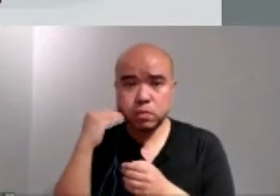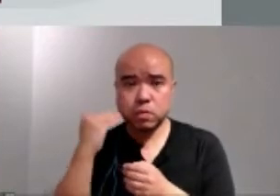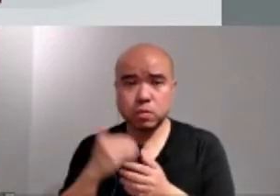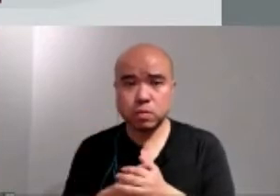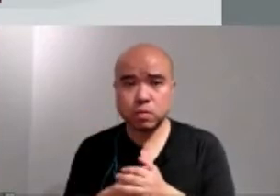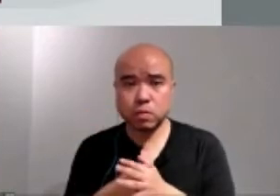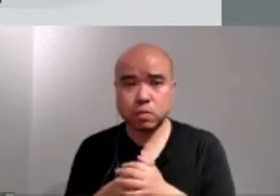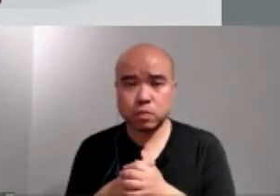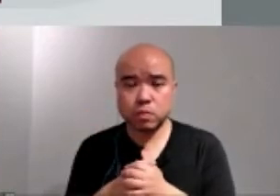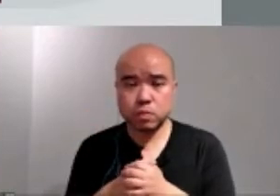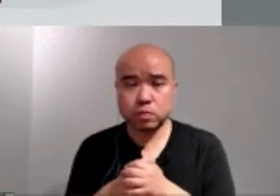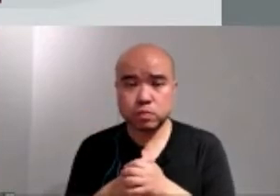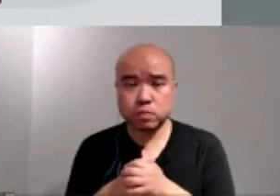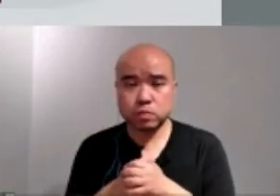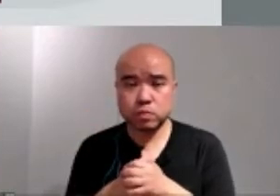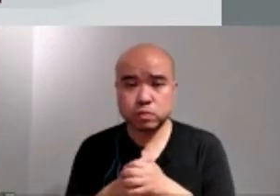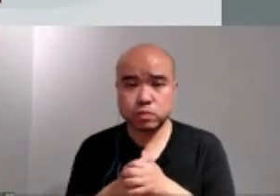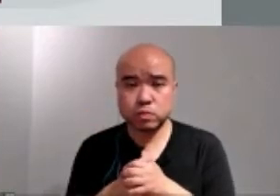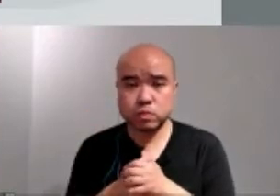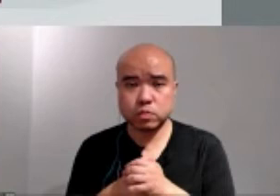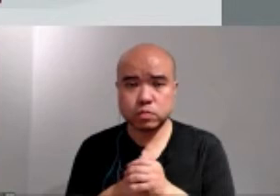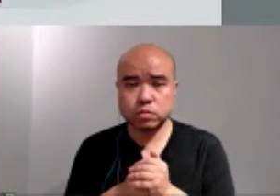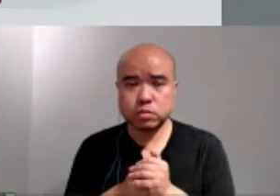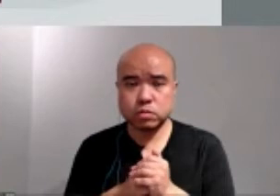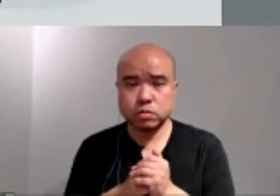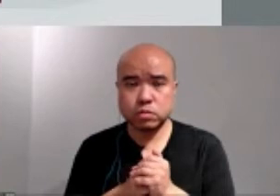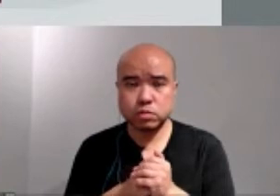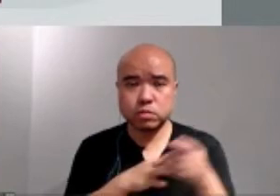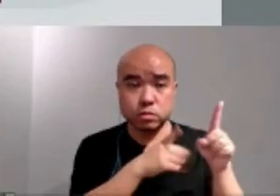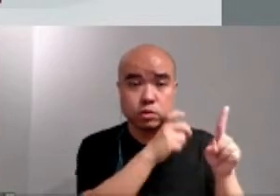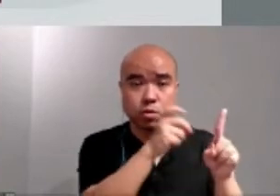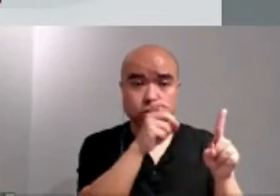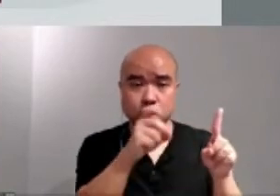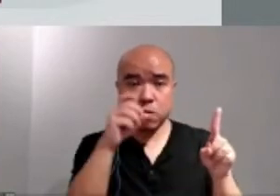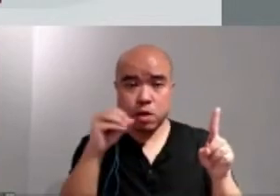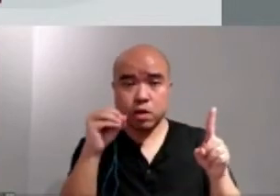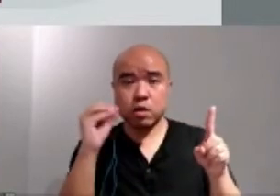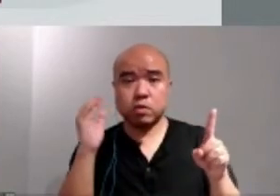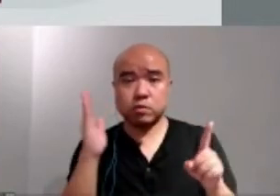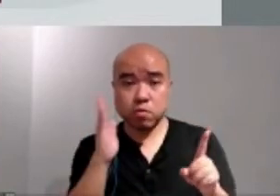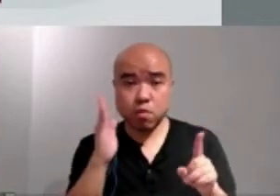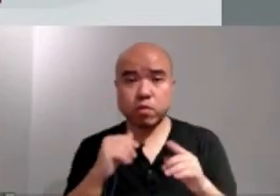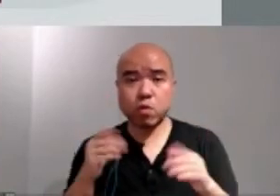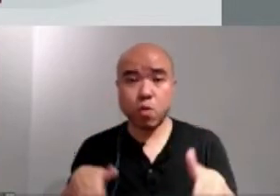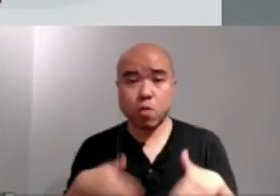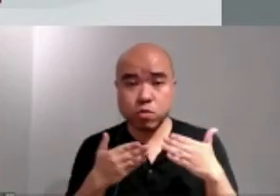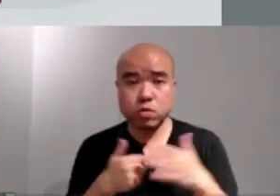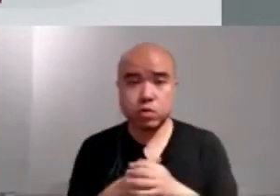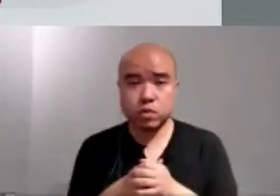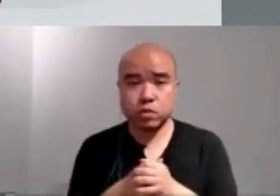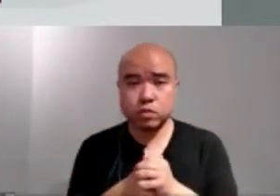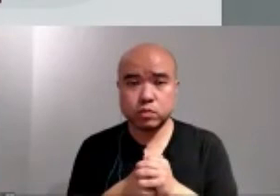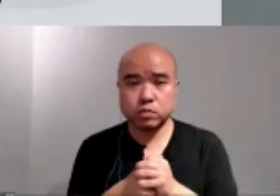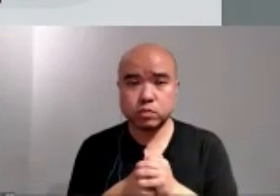with initiatives in the non-governmental sector in 1990s and has undergone the